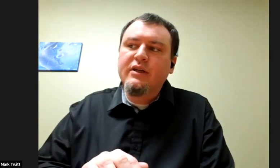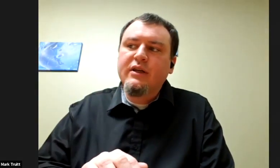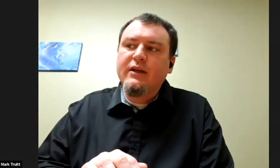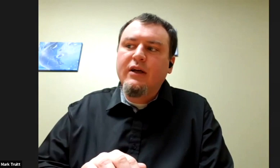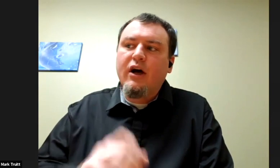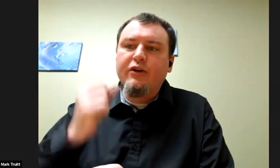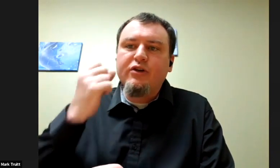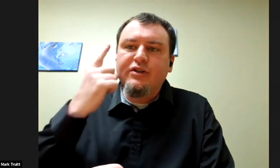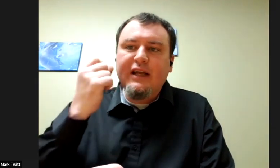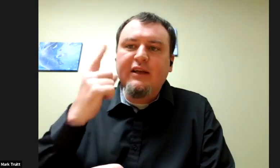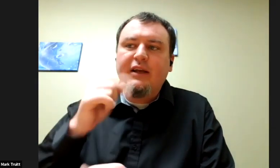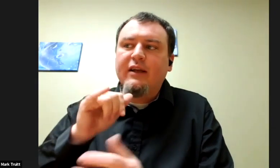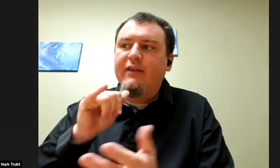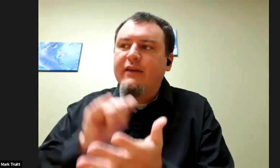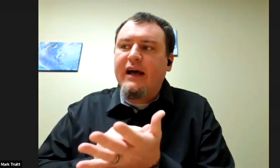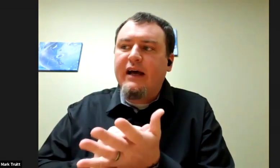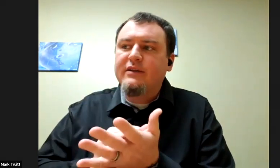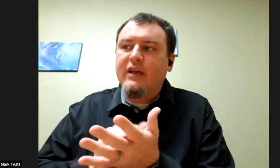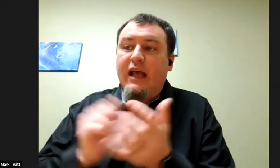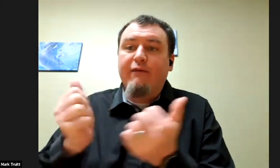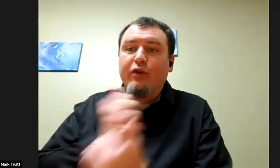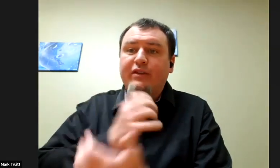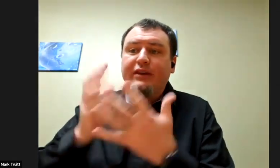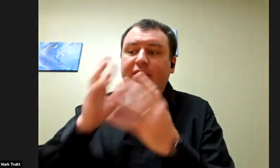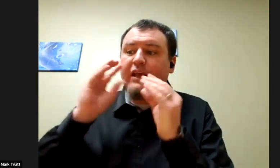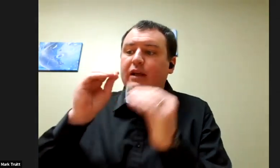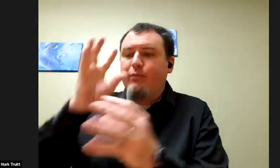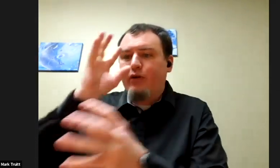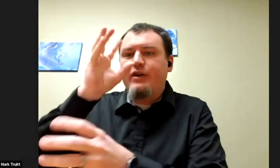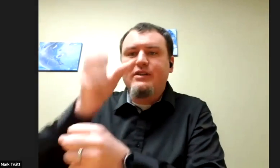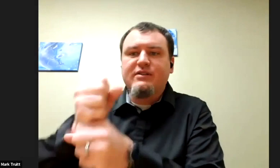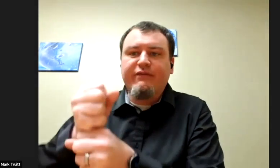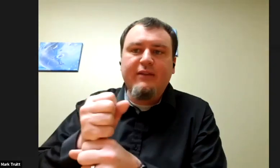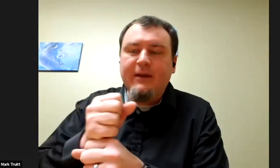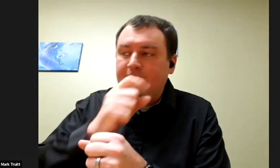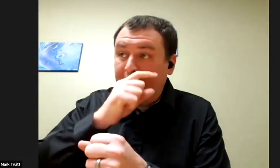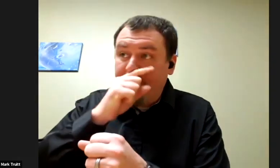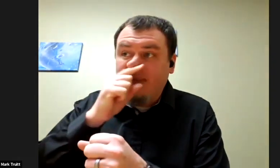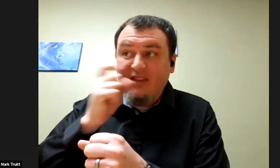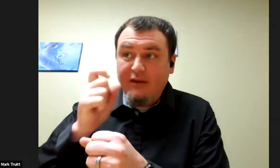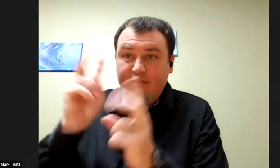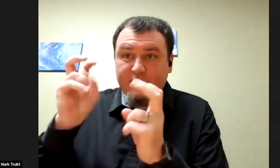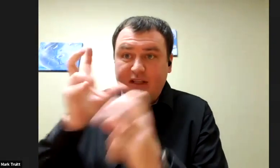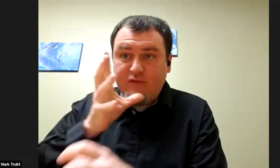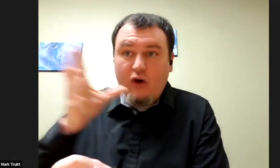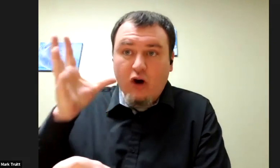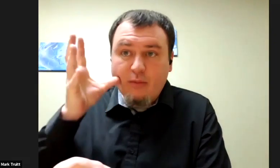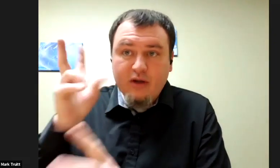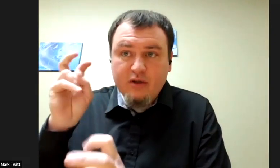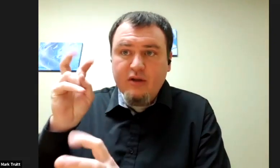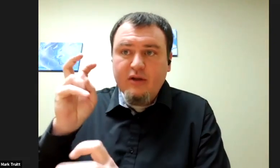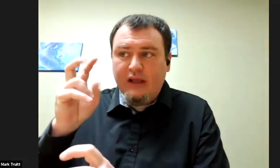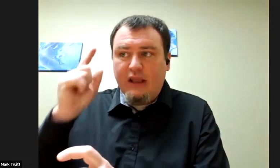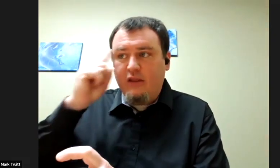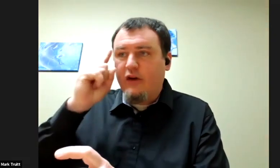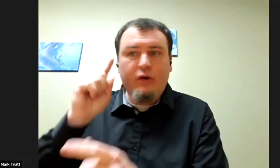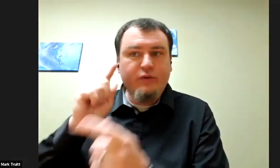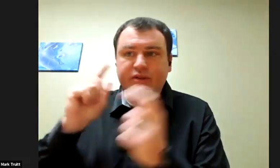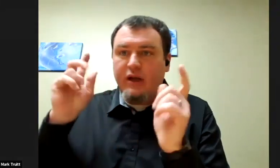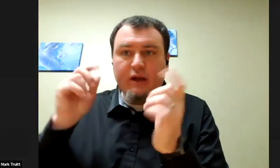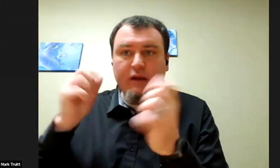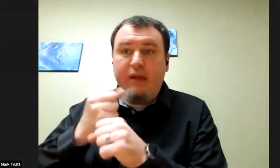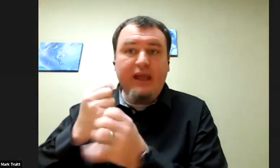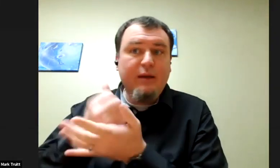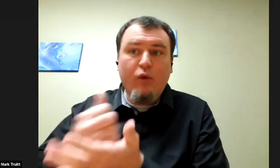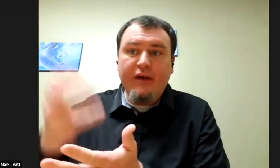his understanding that everything that he had put his faith in, this farm that he thought